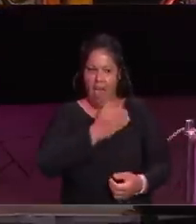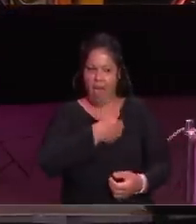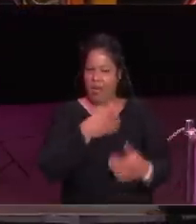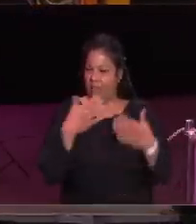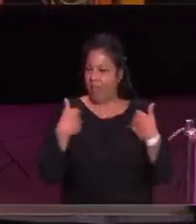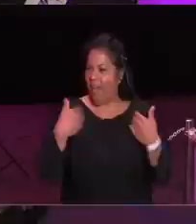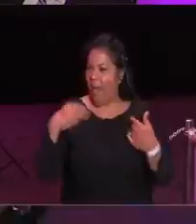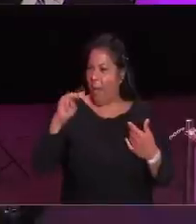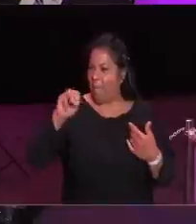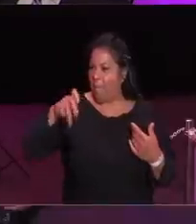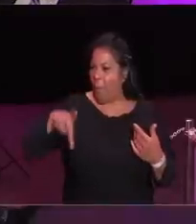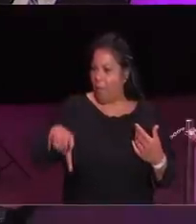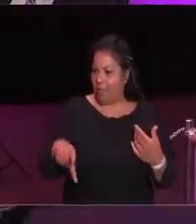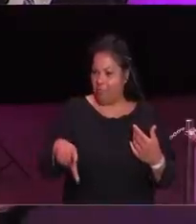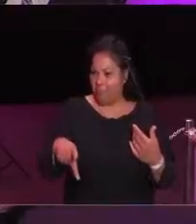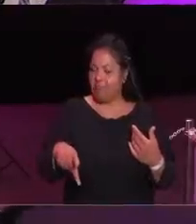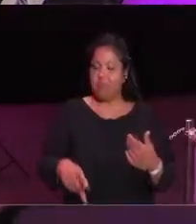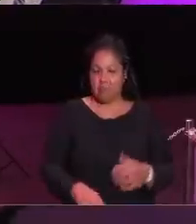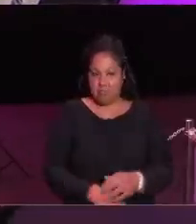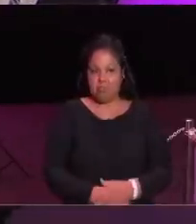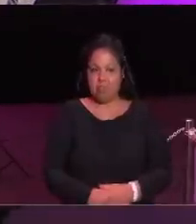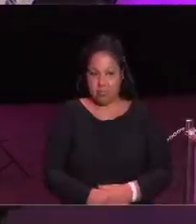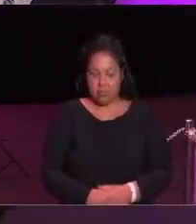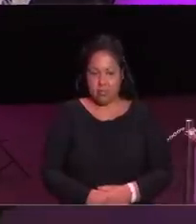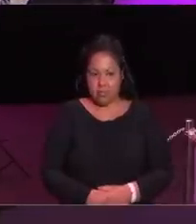young people?